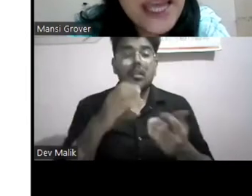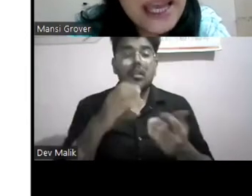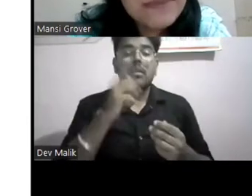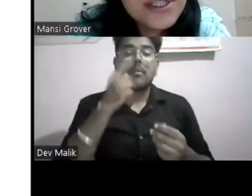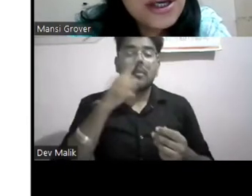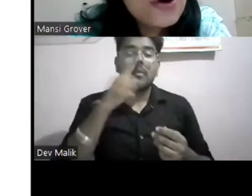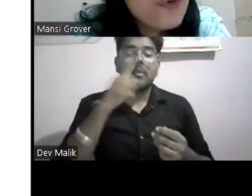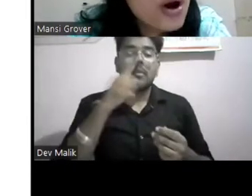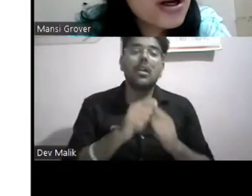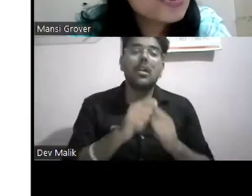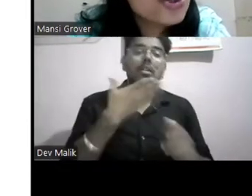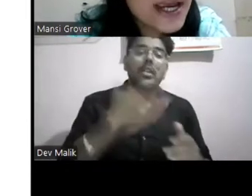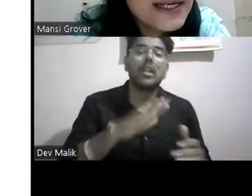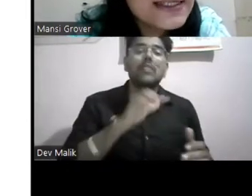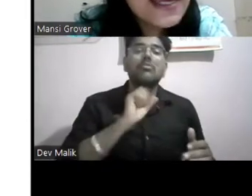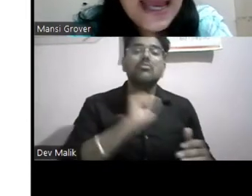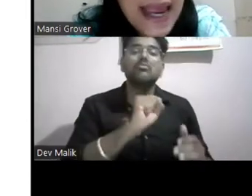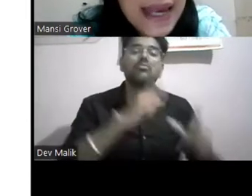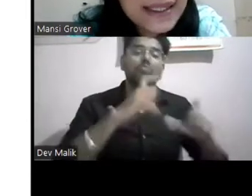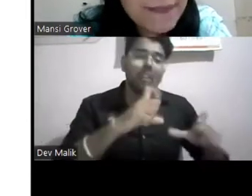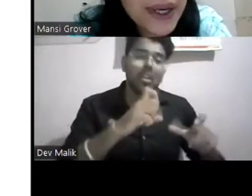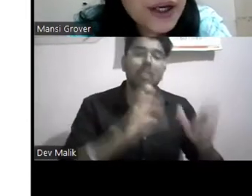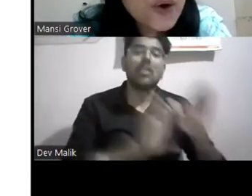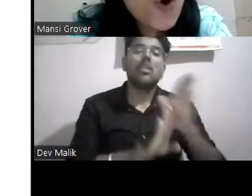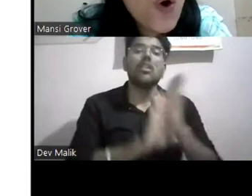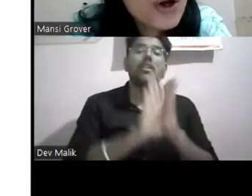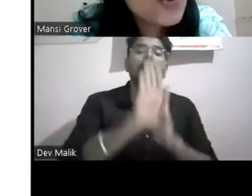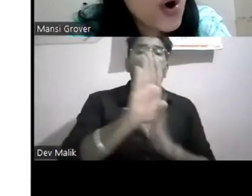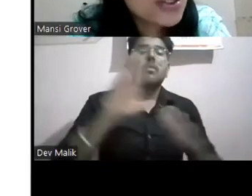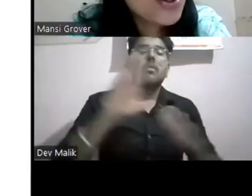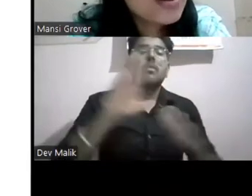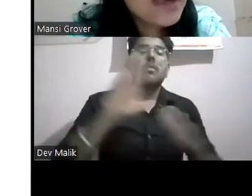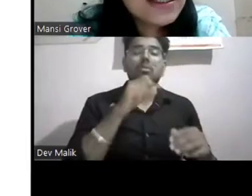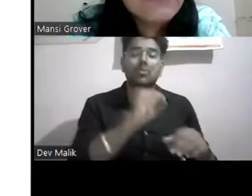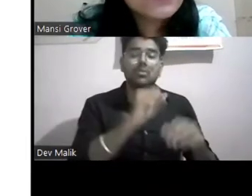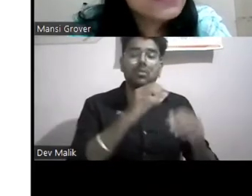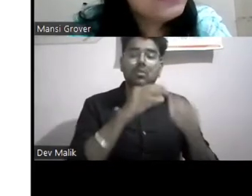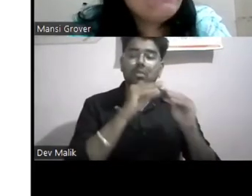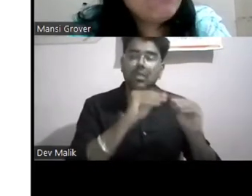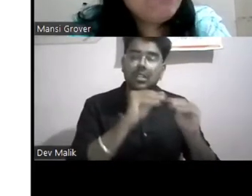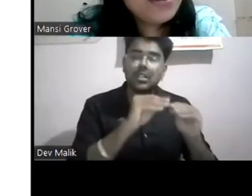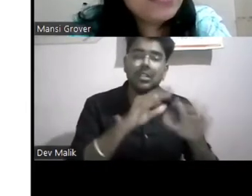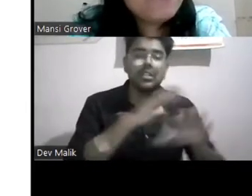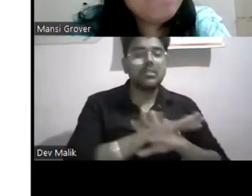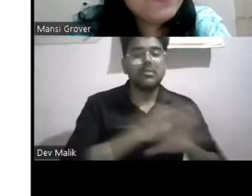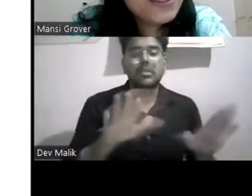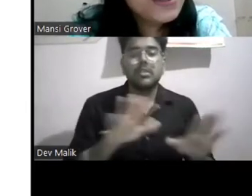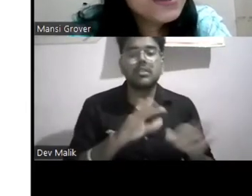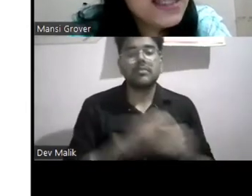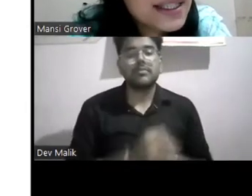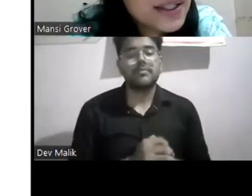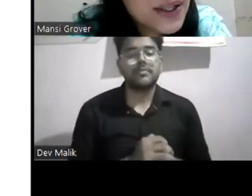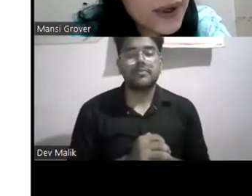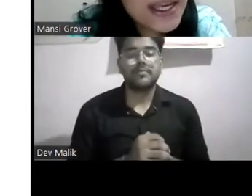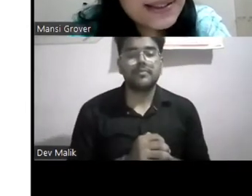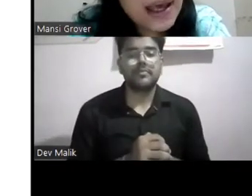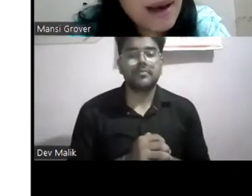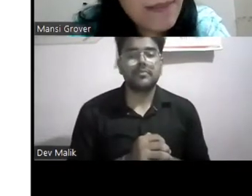being blamed for her child's atypical or non-normative development.